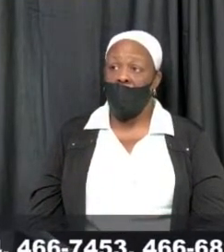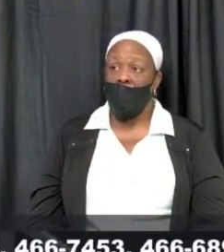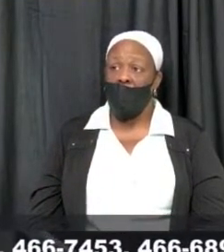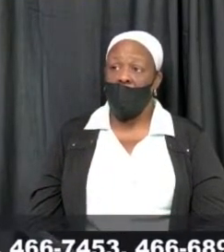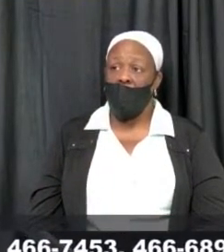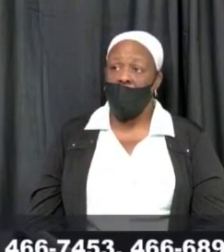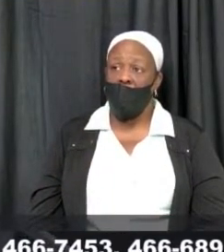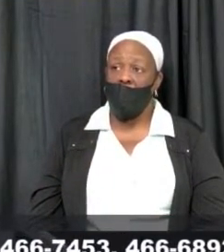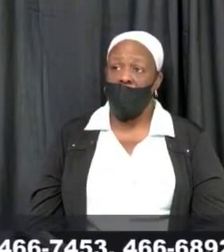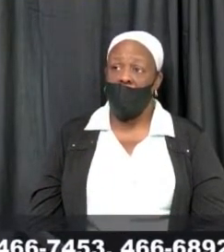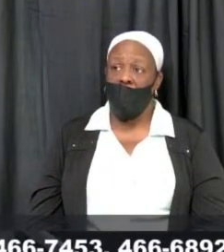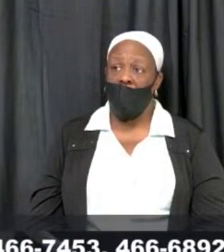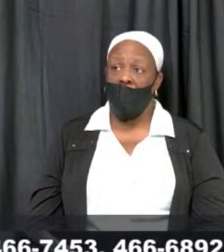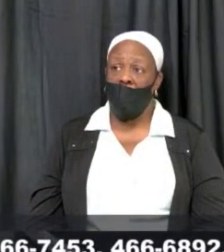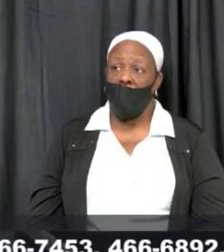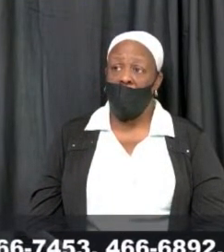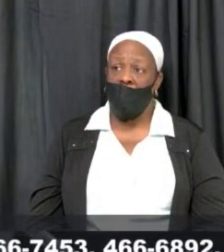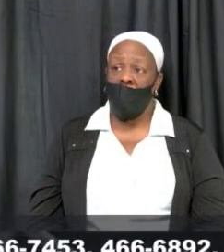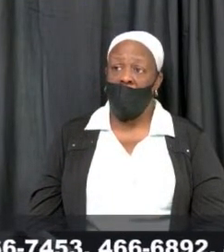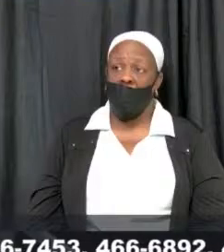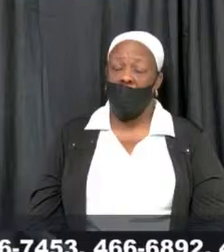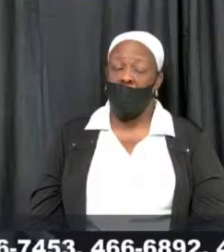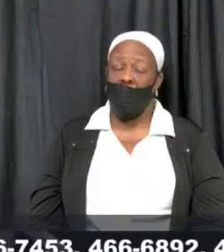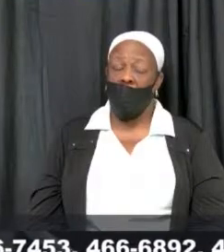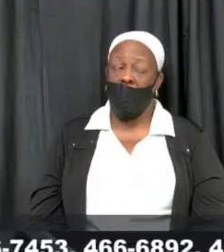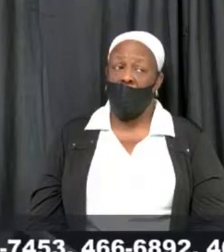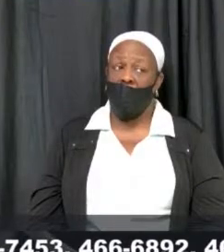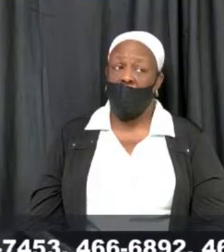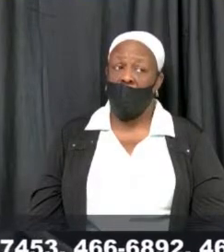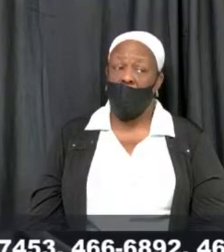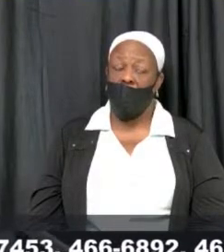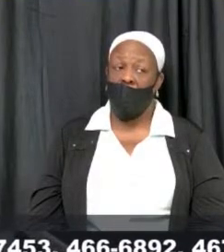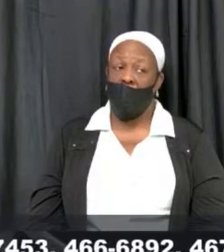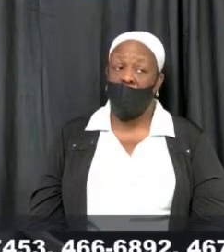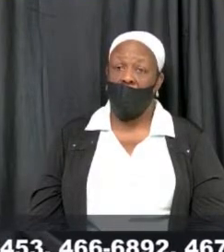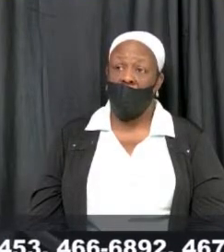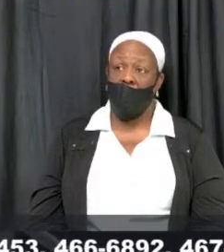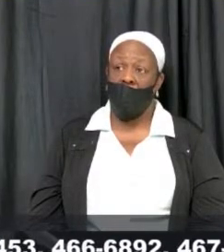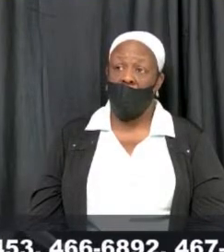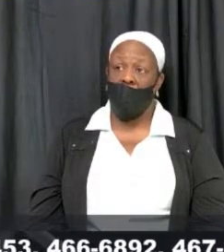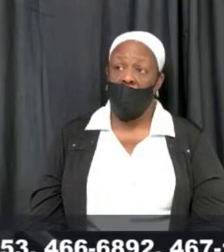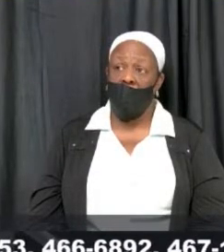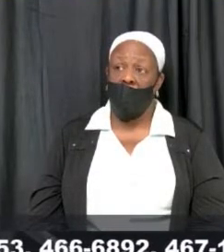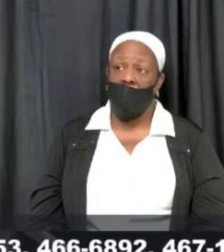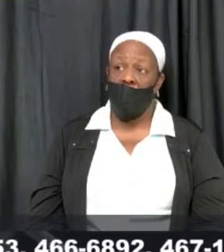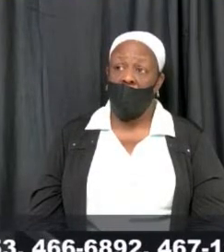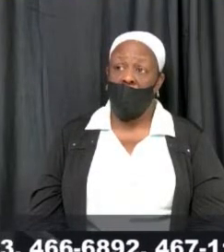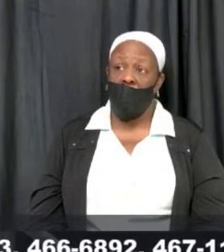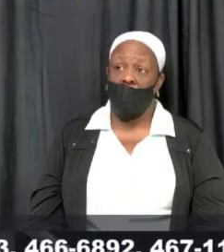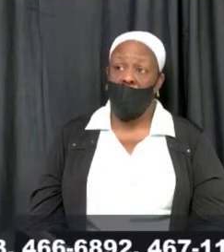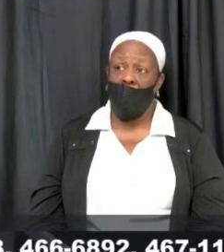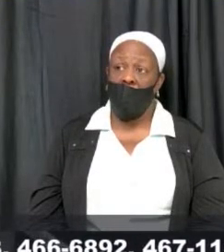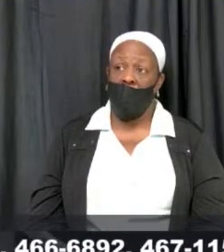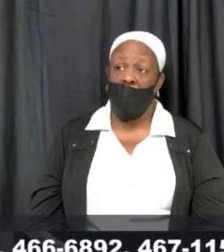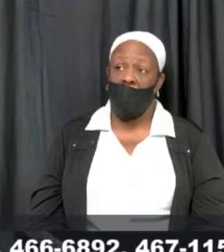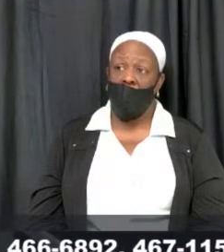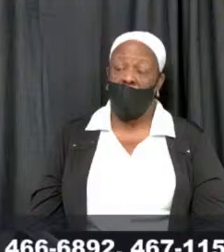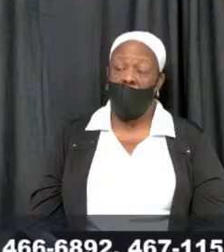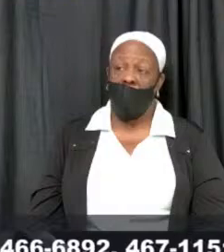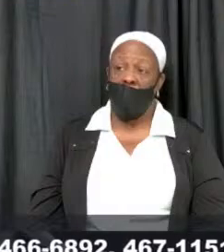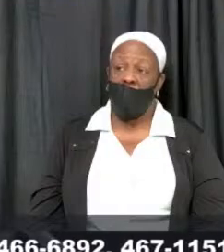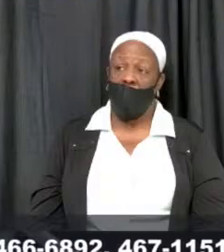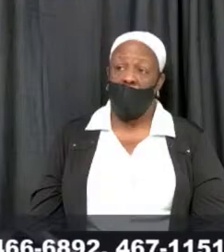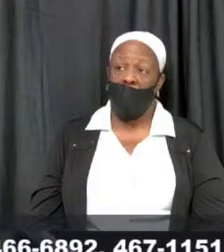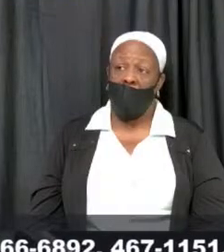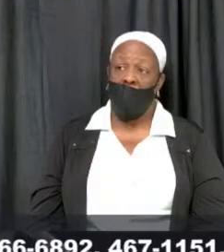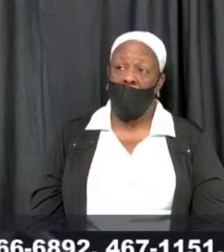COVID-Genix VAX 001. According to the release, this was done before clinical